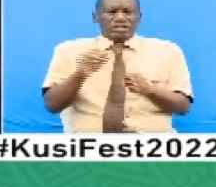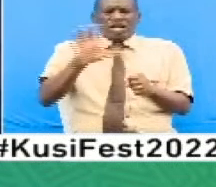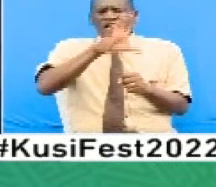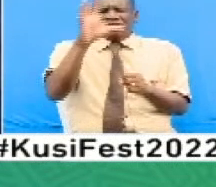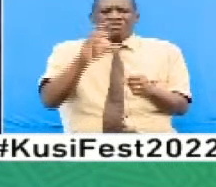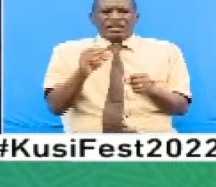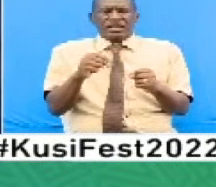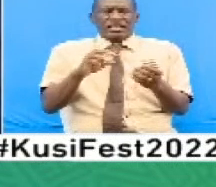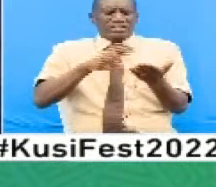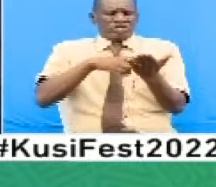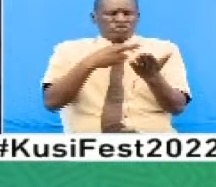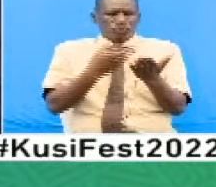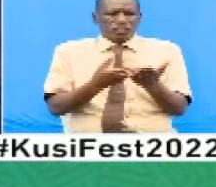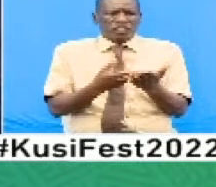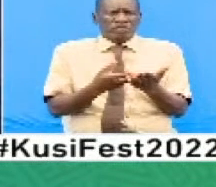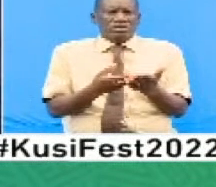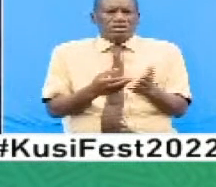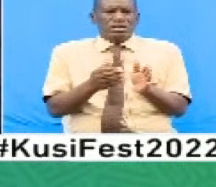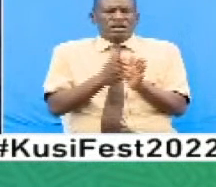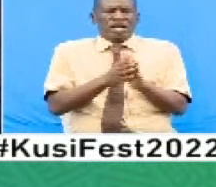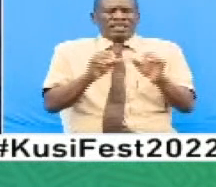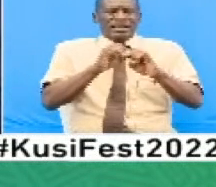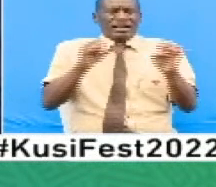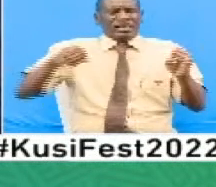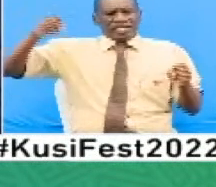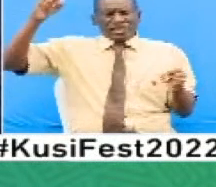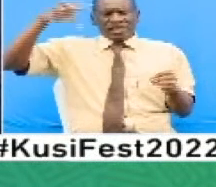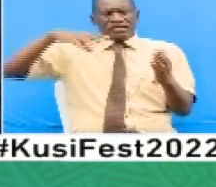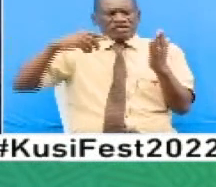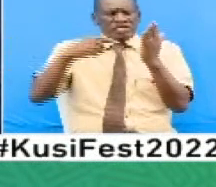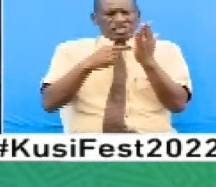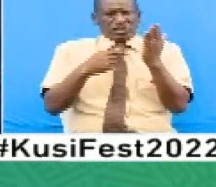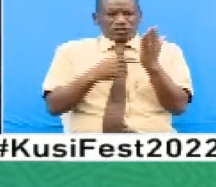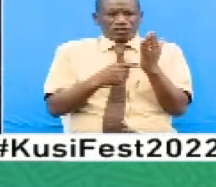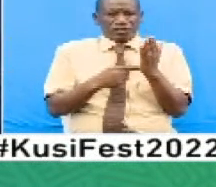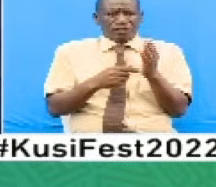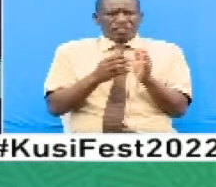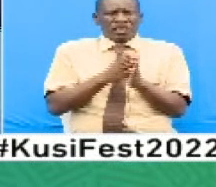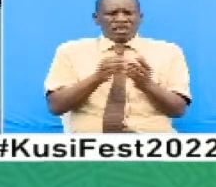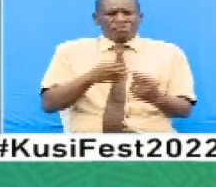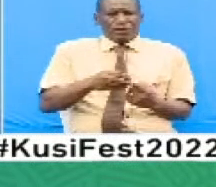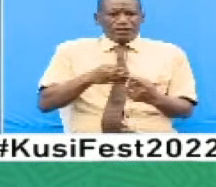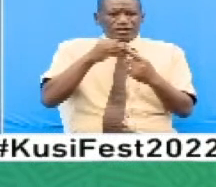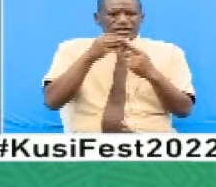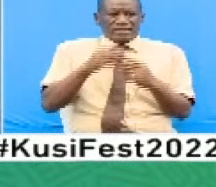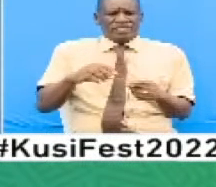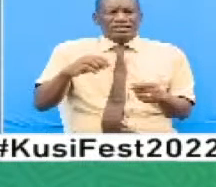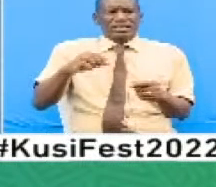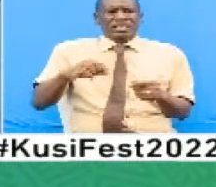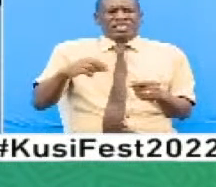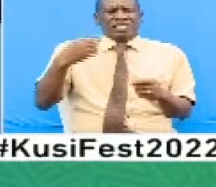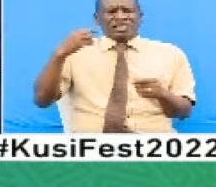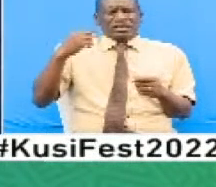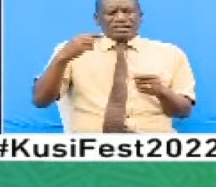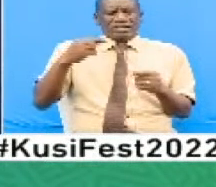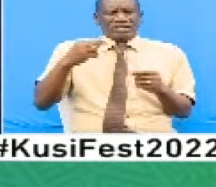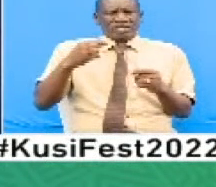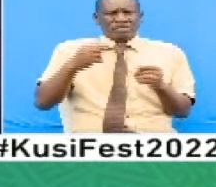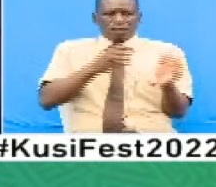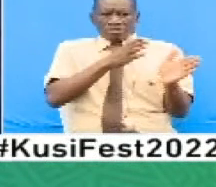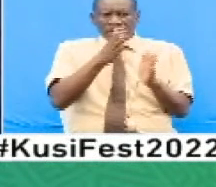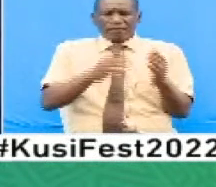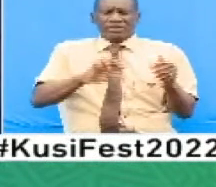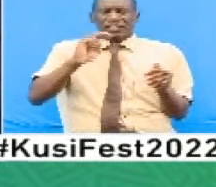vast resources and clean energy technologies and prioritizing green infrastructure. The